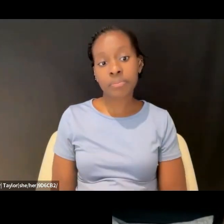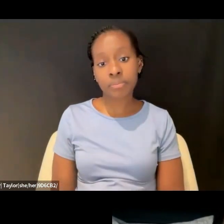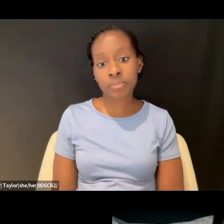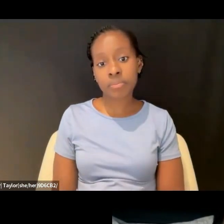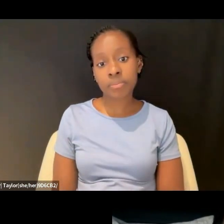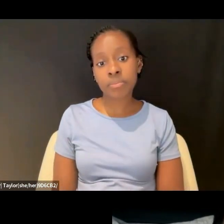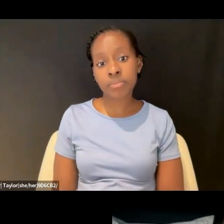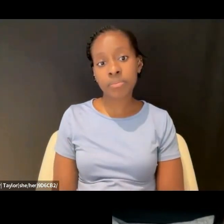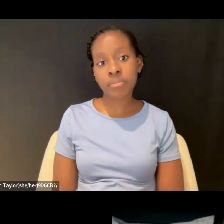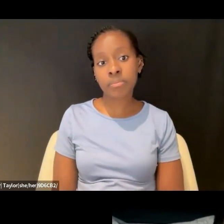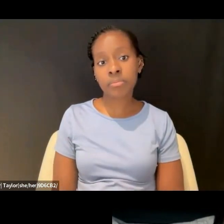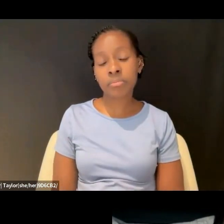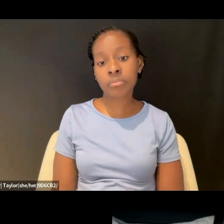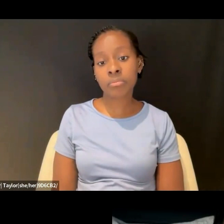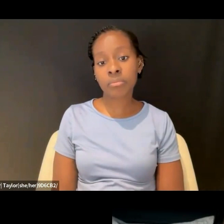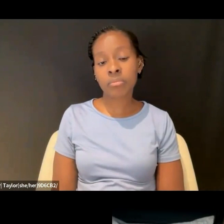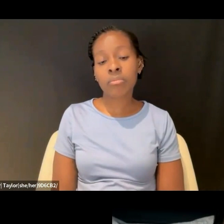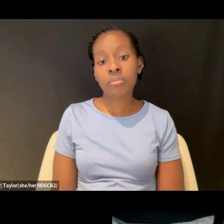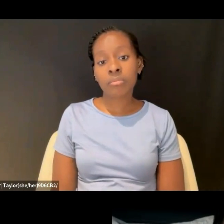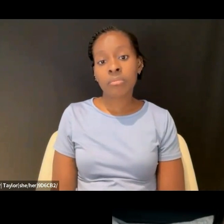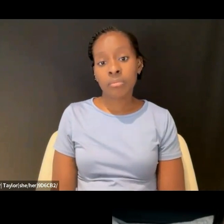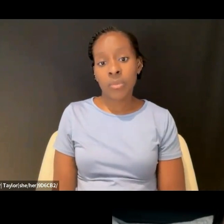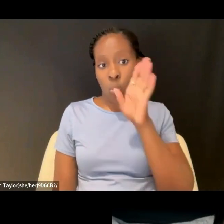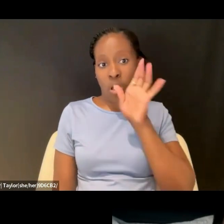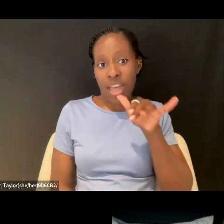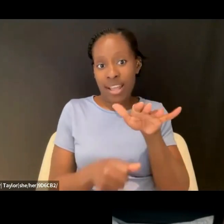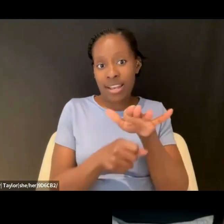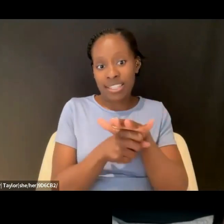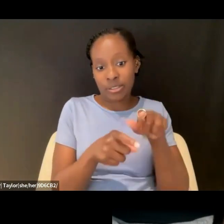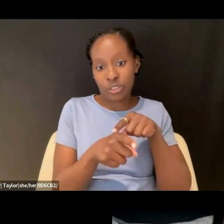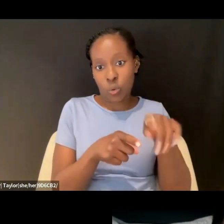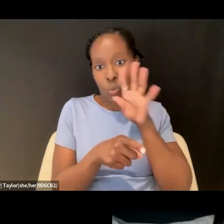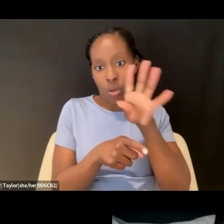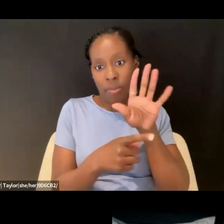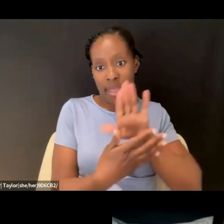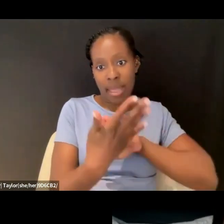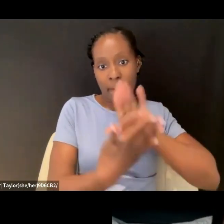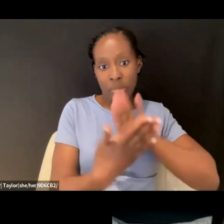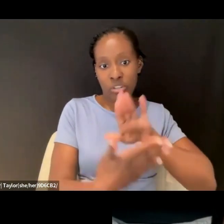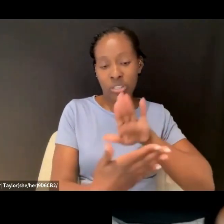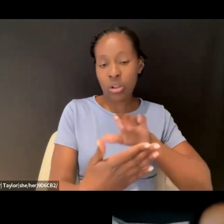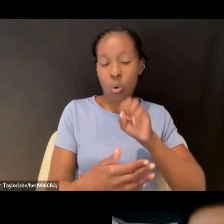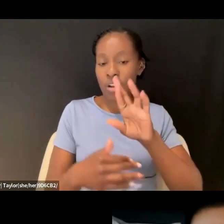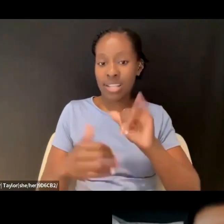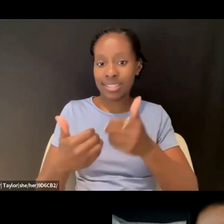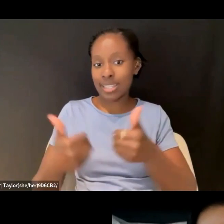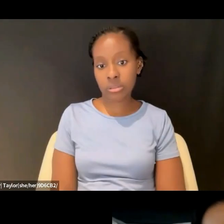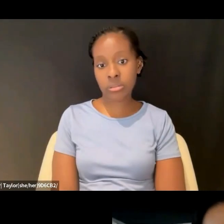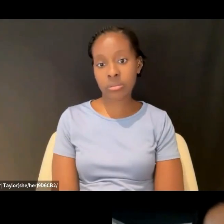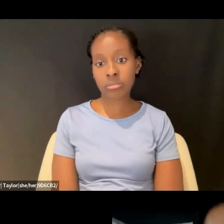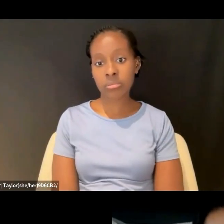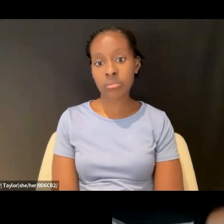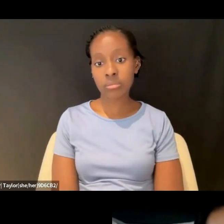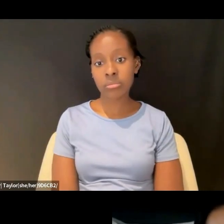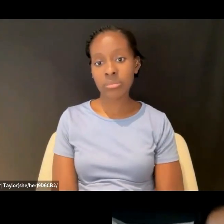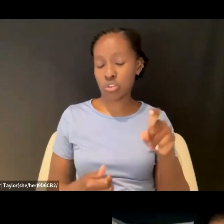in person, or is that integrated into this coming meeting, or that's completely separate? That's the